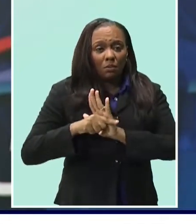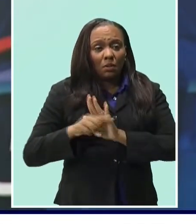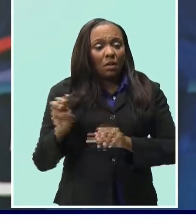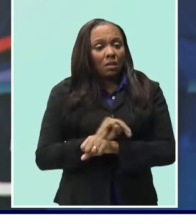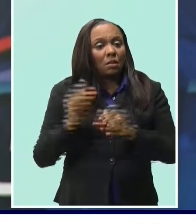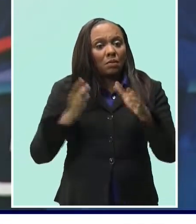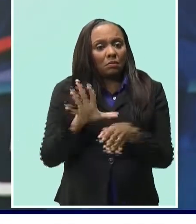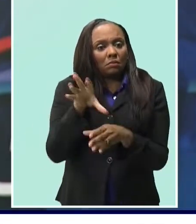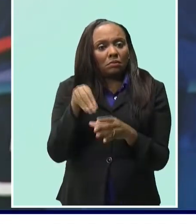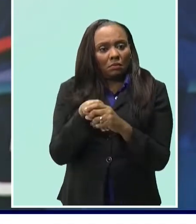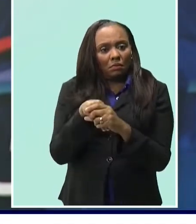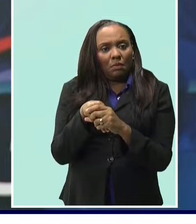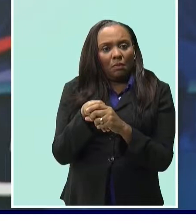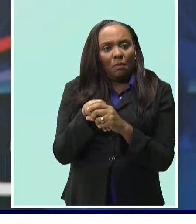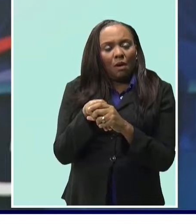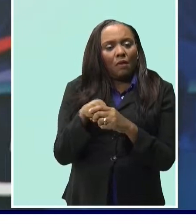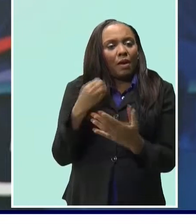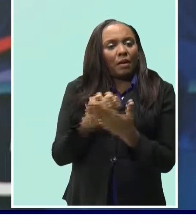Investment, Marcia Cattle.